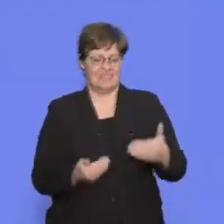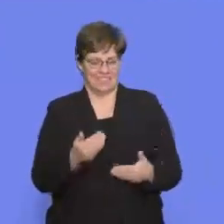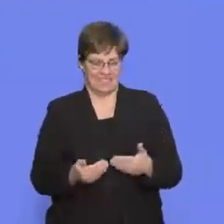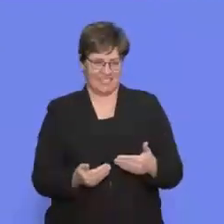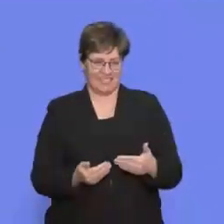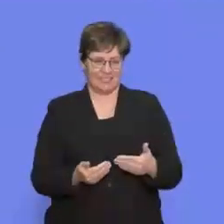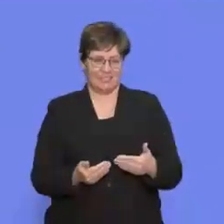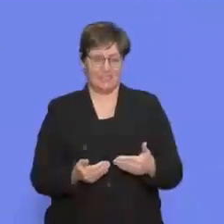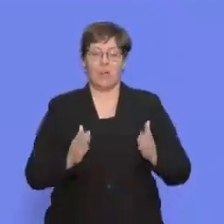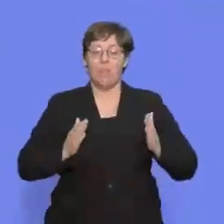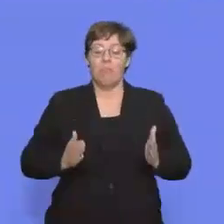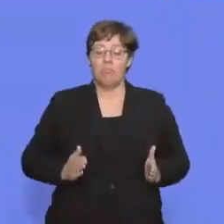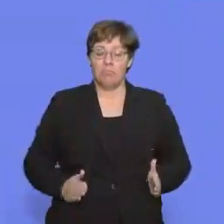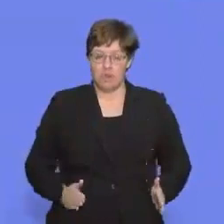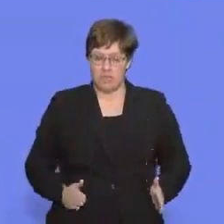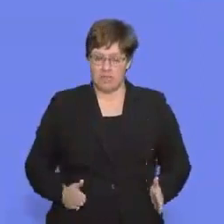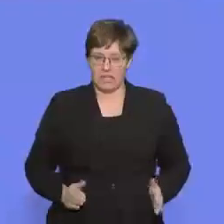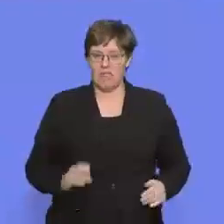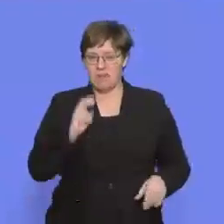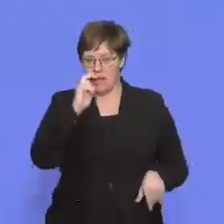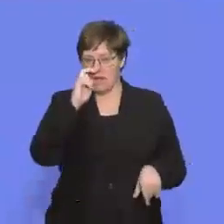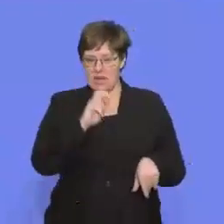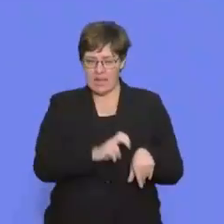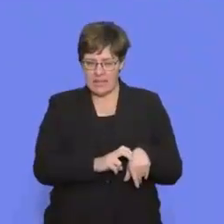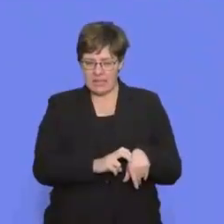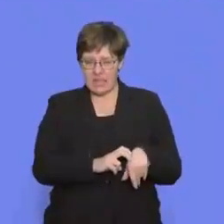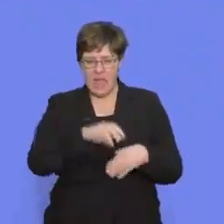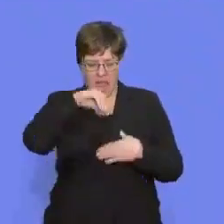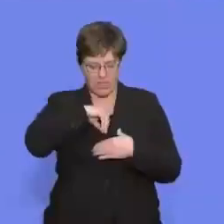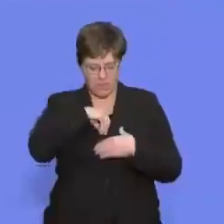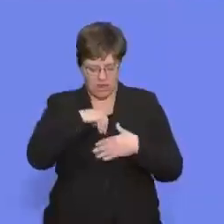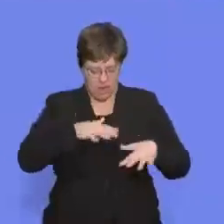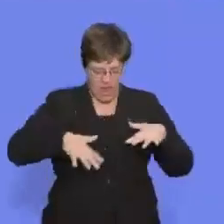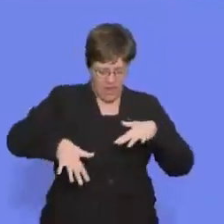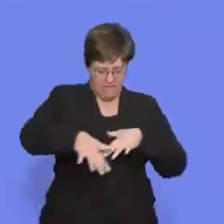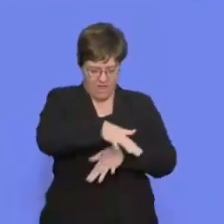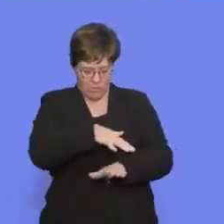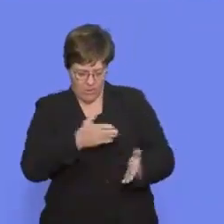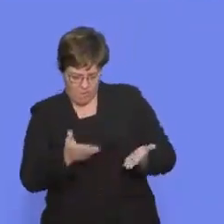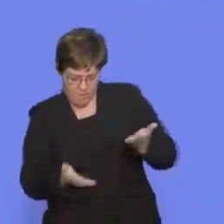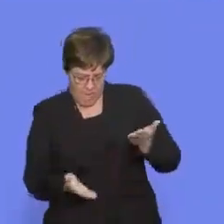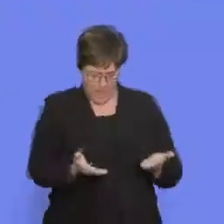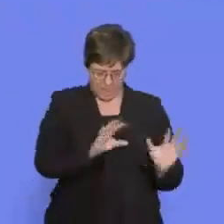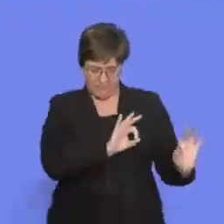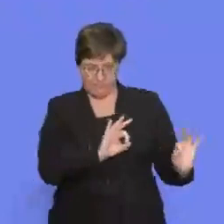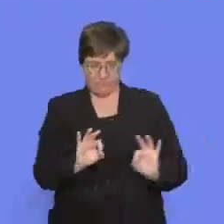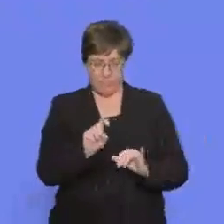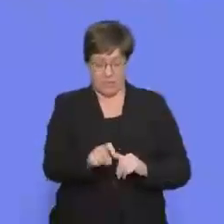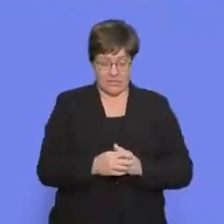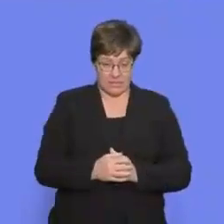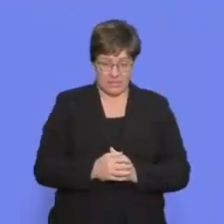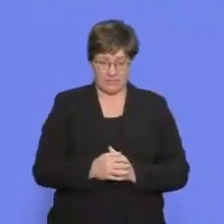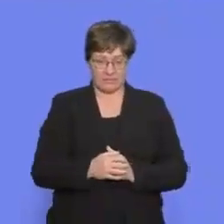the body gets the internal environment balanced. So we are going to look at